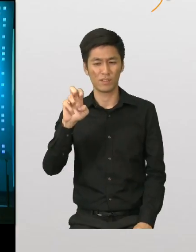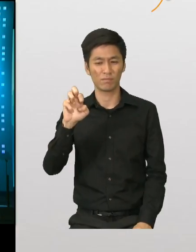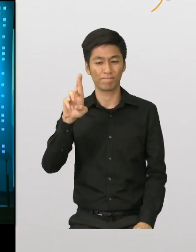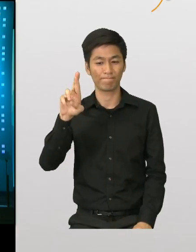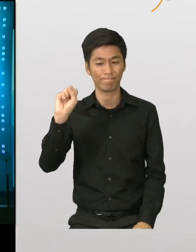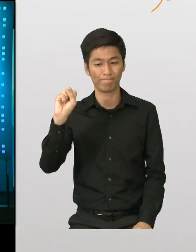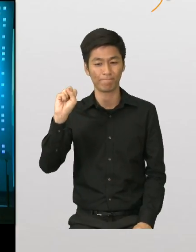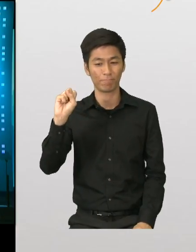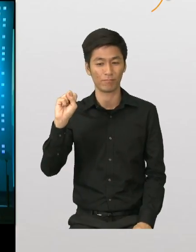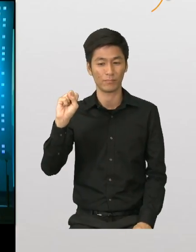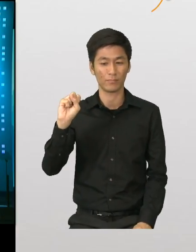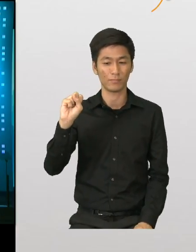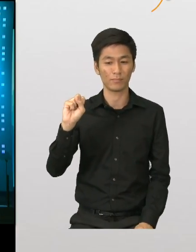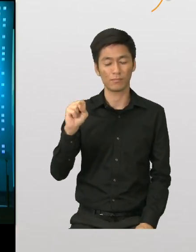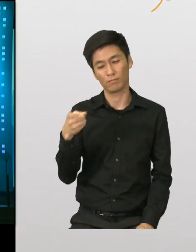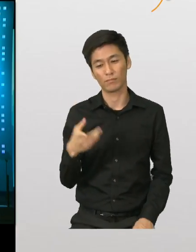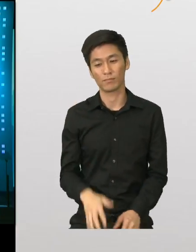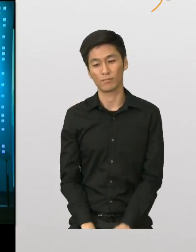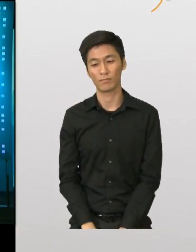Voluntary Early Redevelopment Scheme.